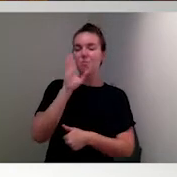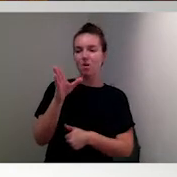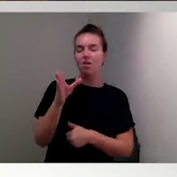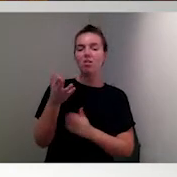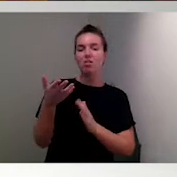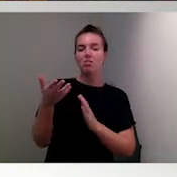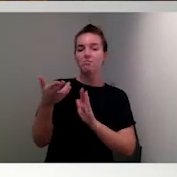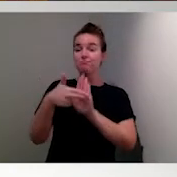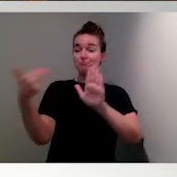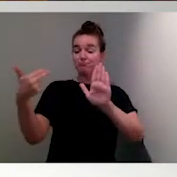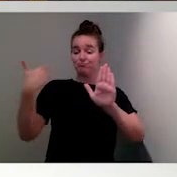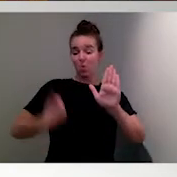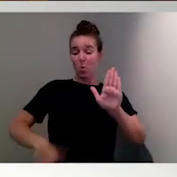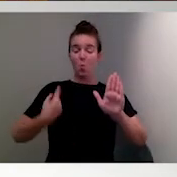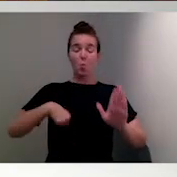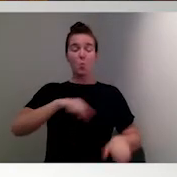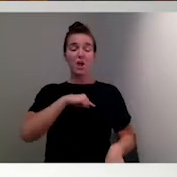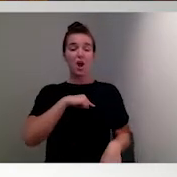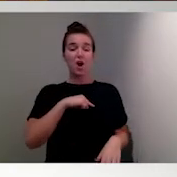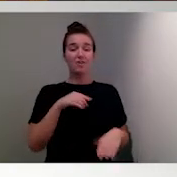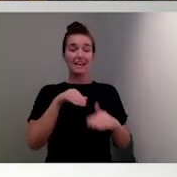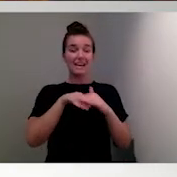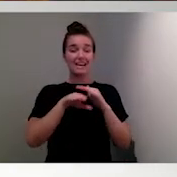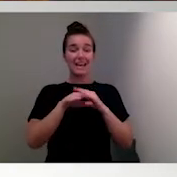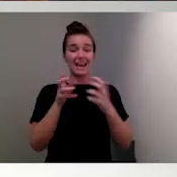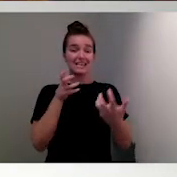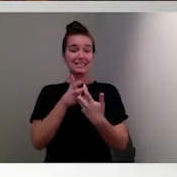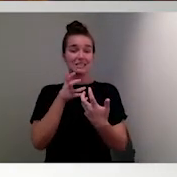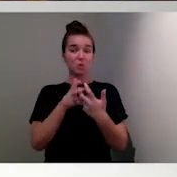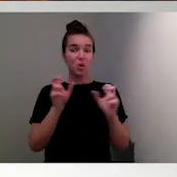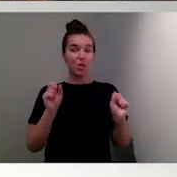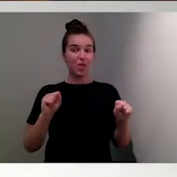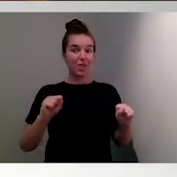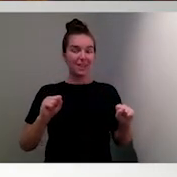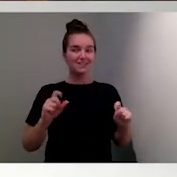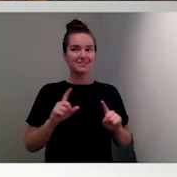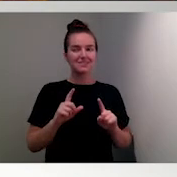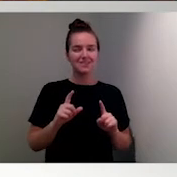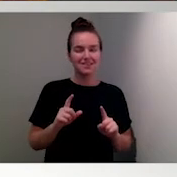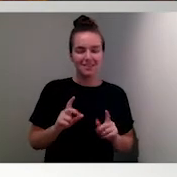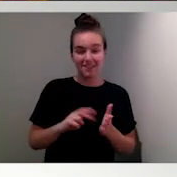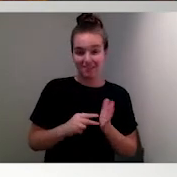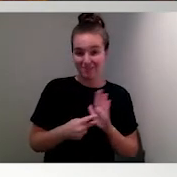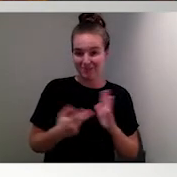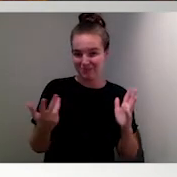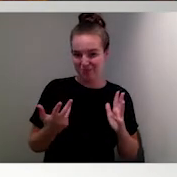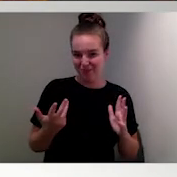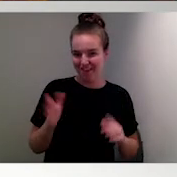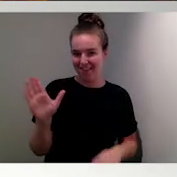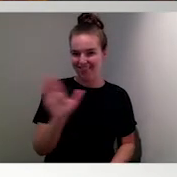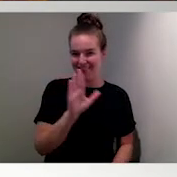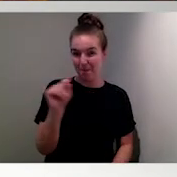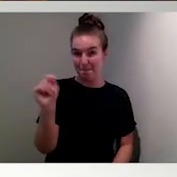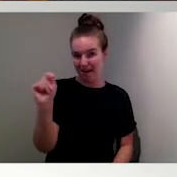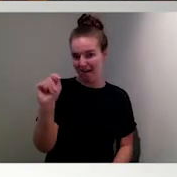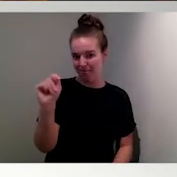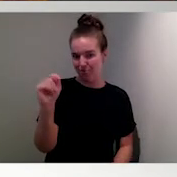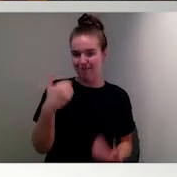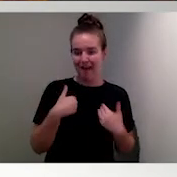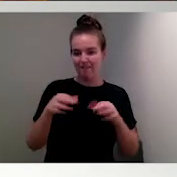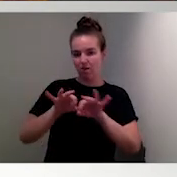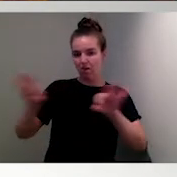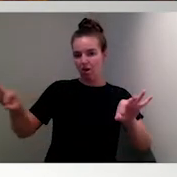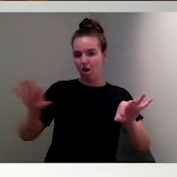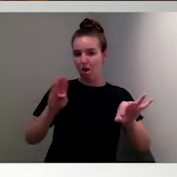in that bathroom. But how many of you want to go to a beachfront resort and sit in your